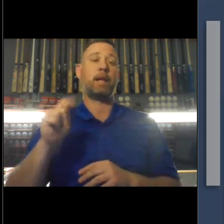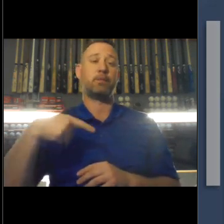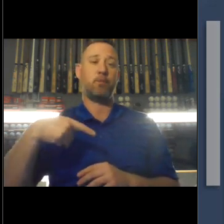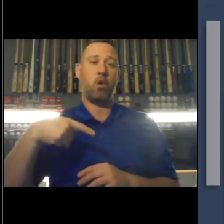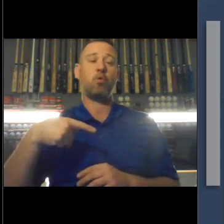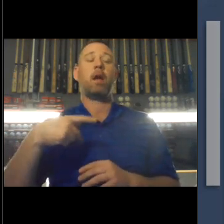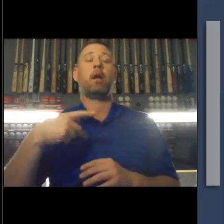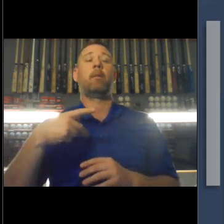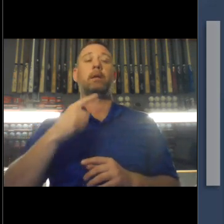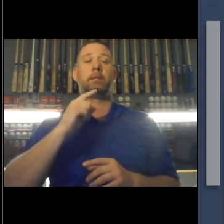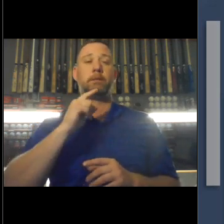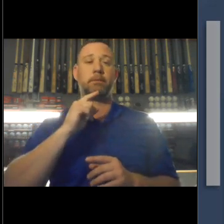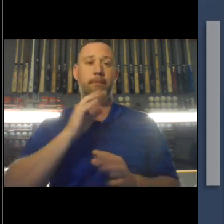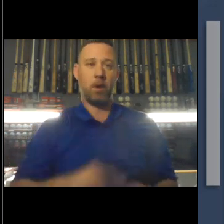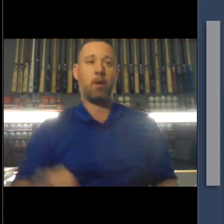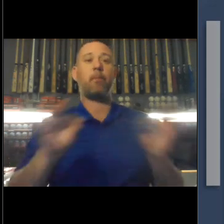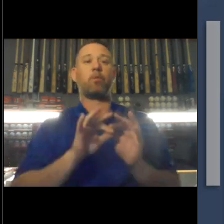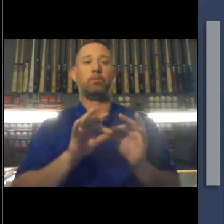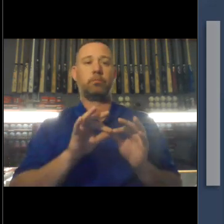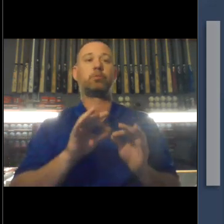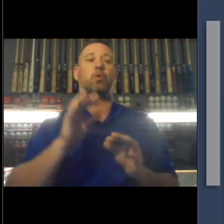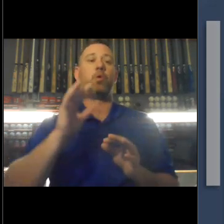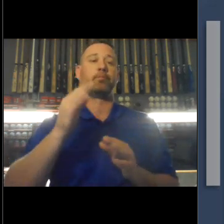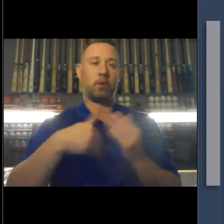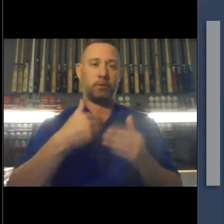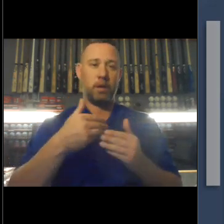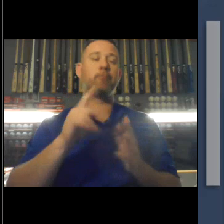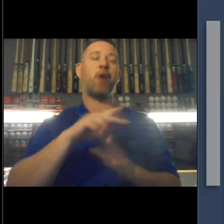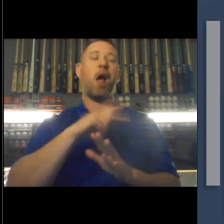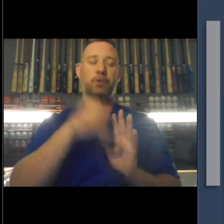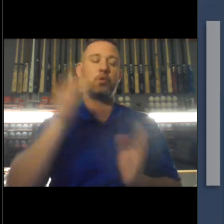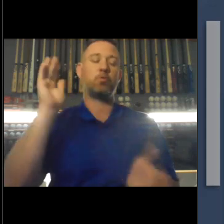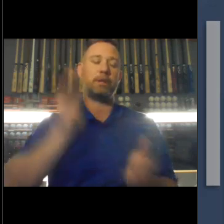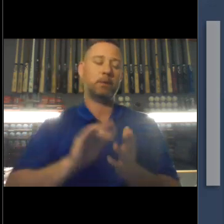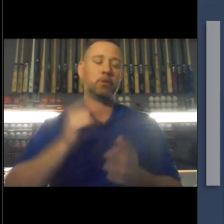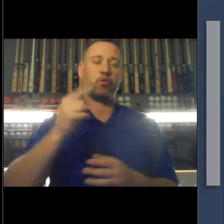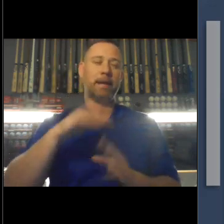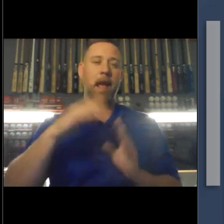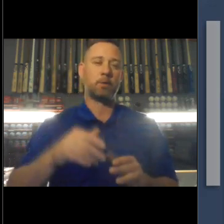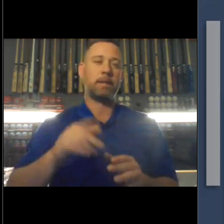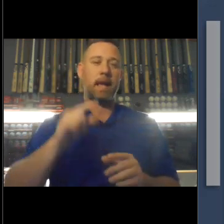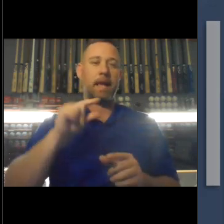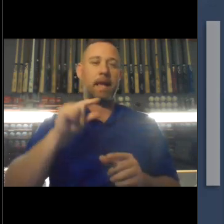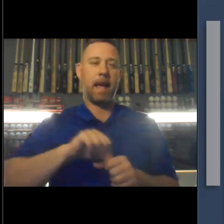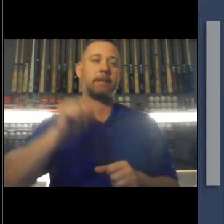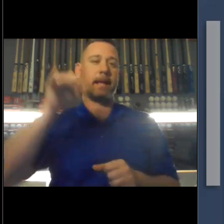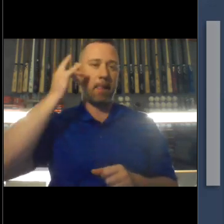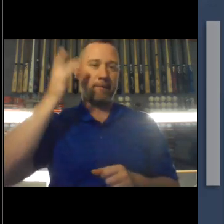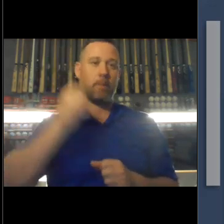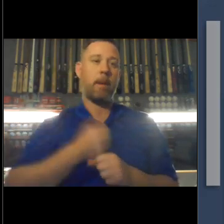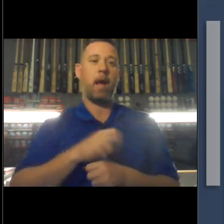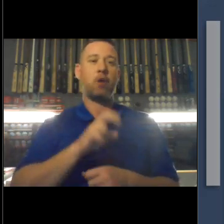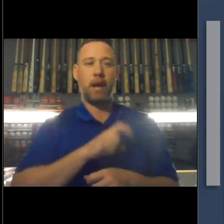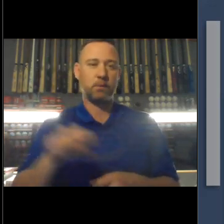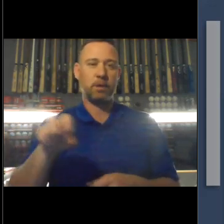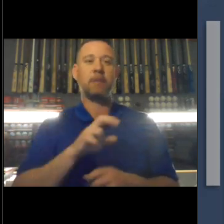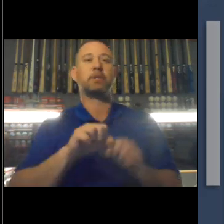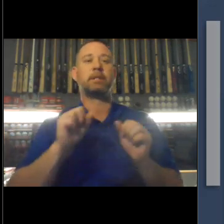of California's efforts to reduce greenhouse gas emissions by making our transportation system more